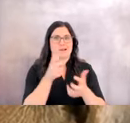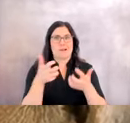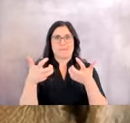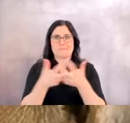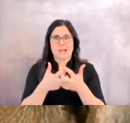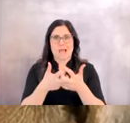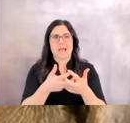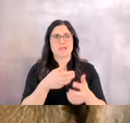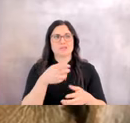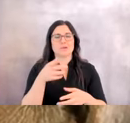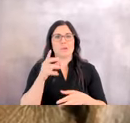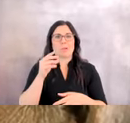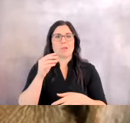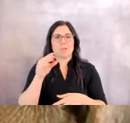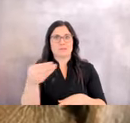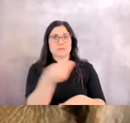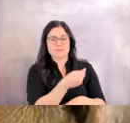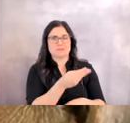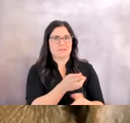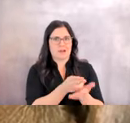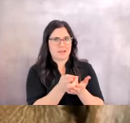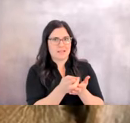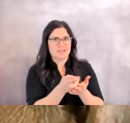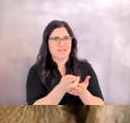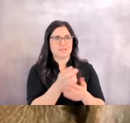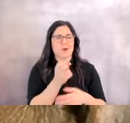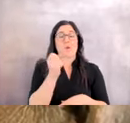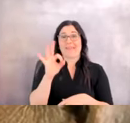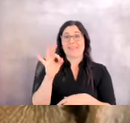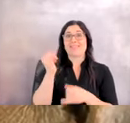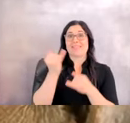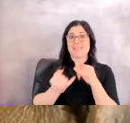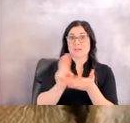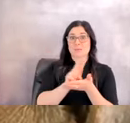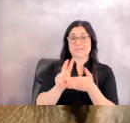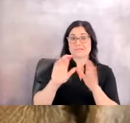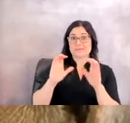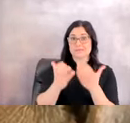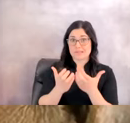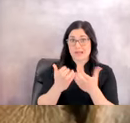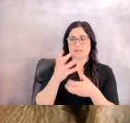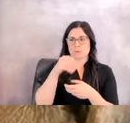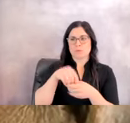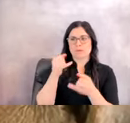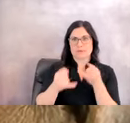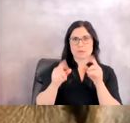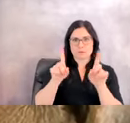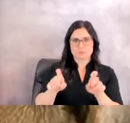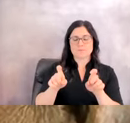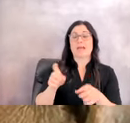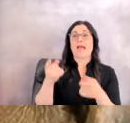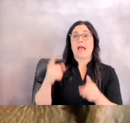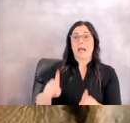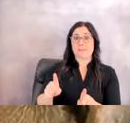sense? And my question is, what would an instructor do if the last 2 weeks of class, including finals, there was a